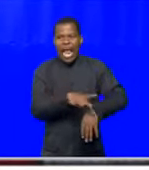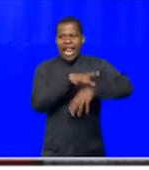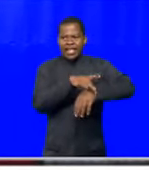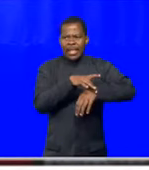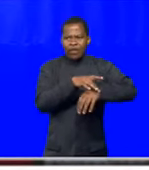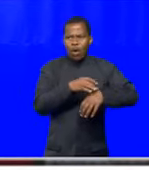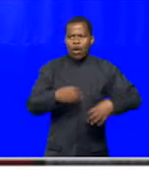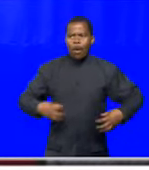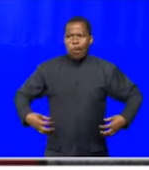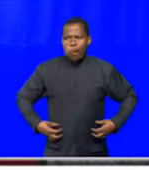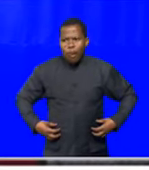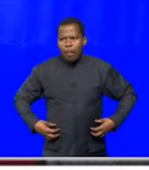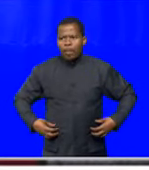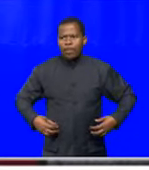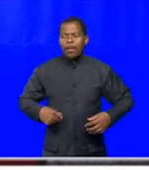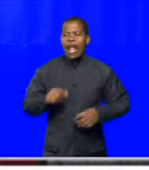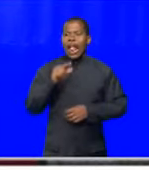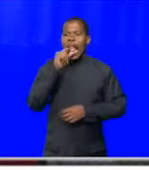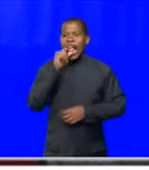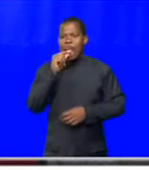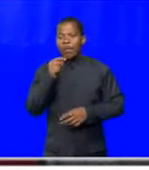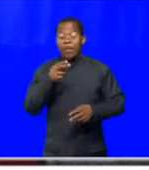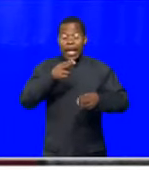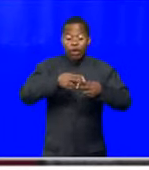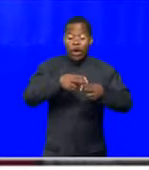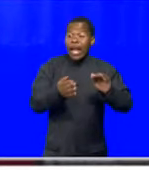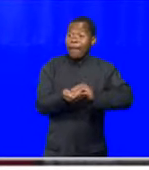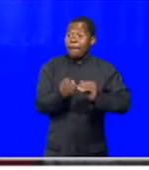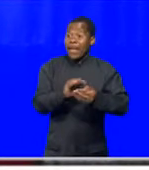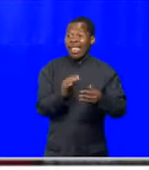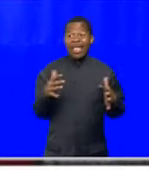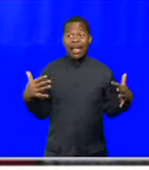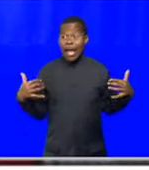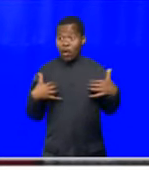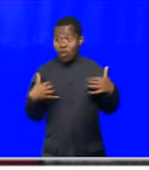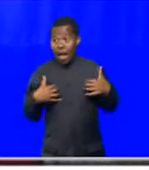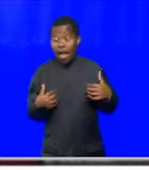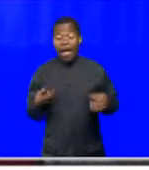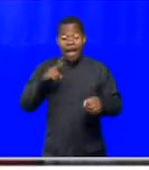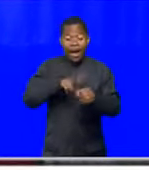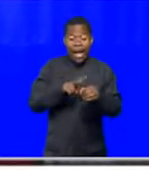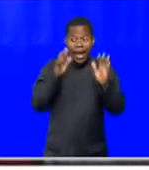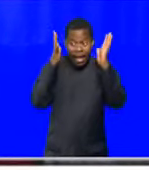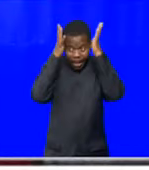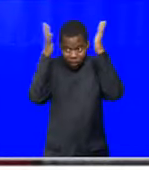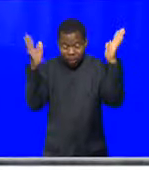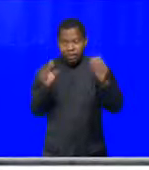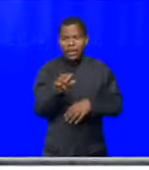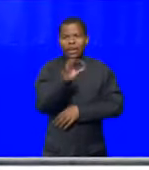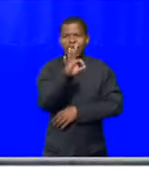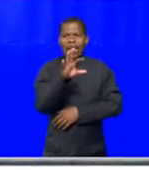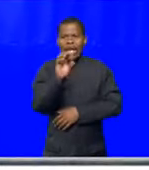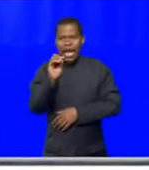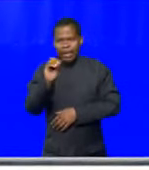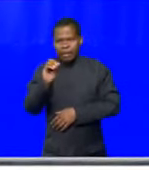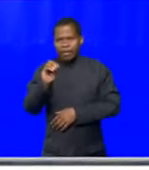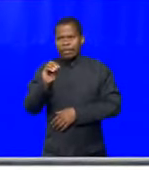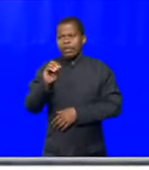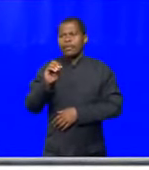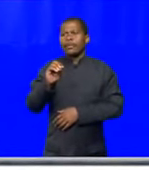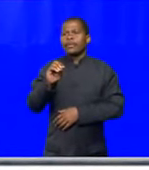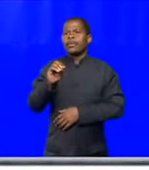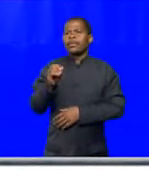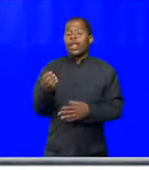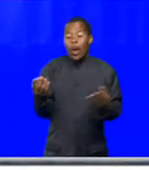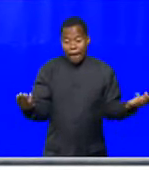leading public health problem worldwide. There are about roughly 300 people who were diagnosed with kidney failure in the Kingdom